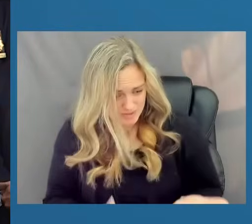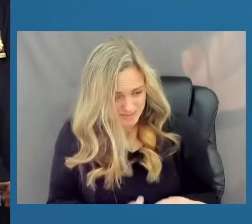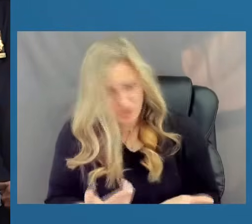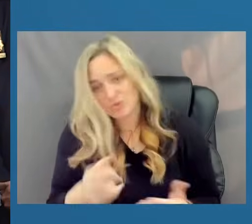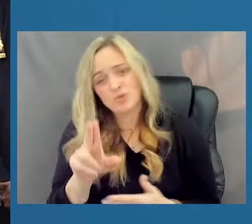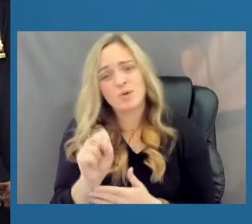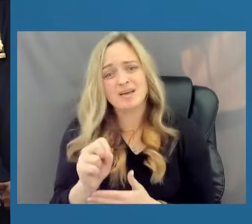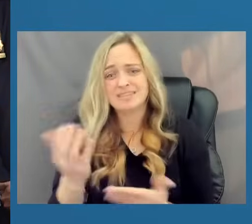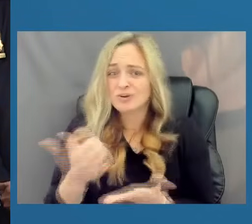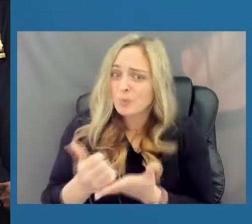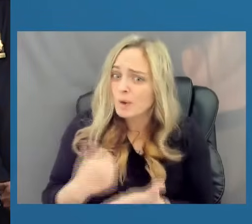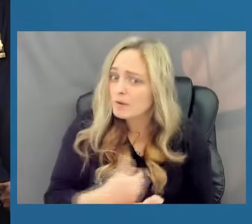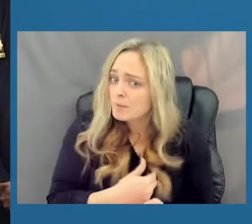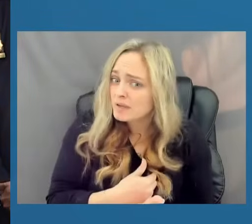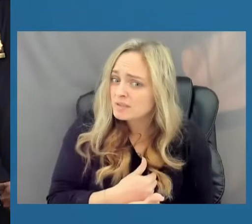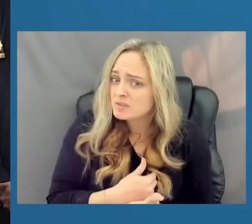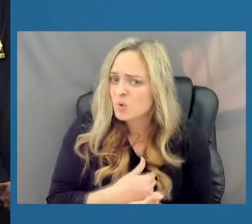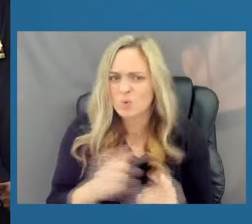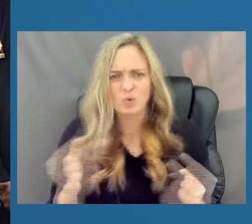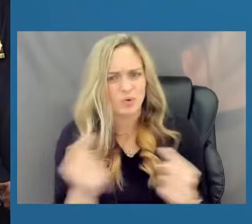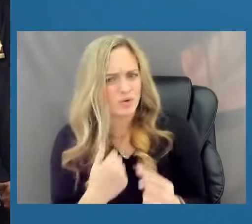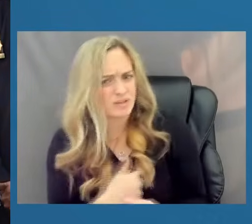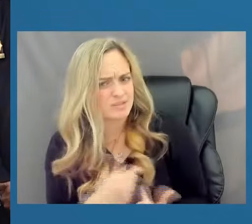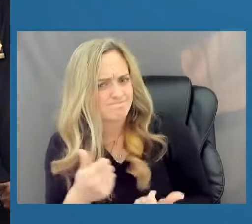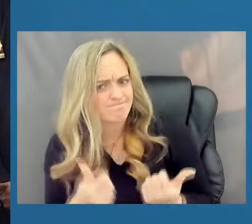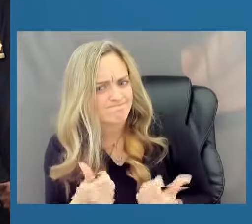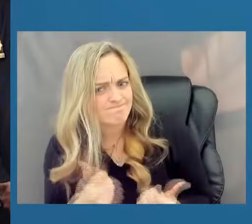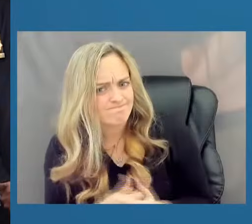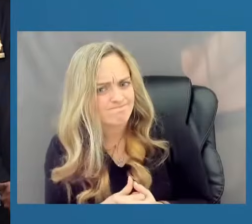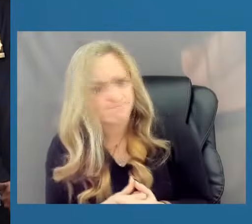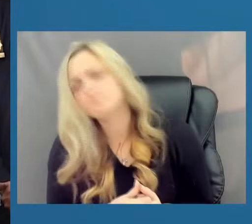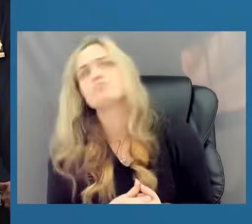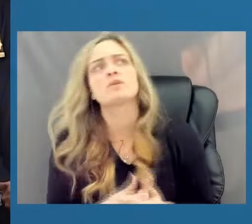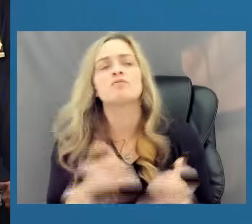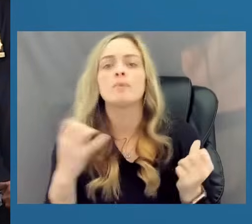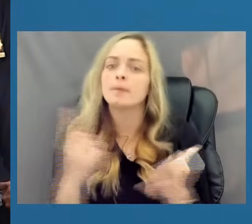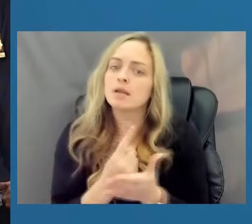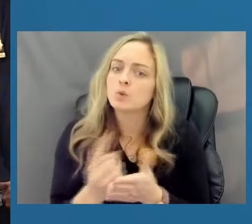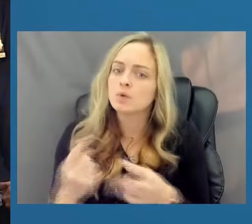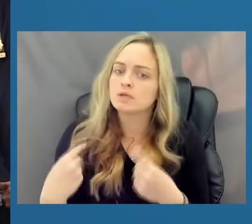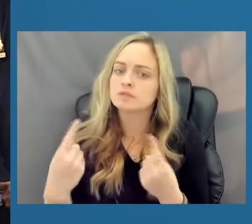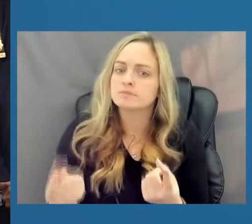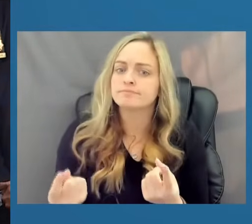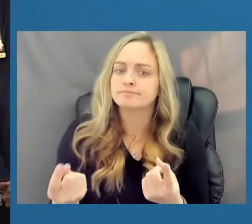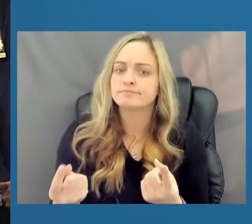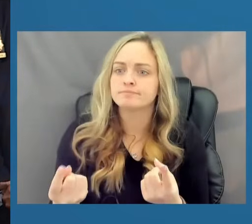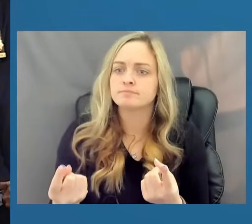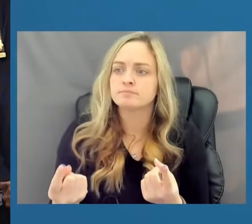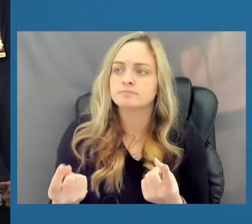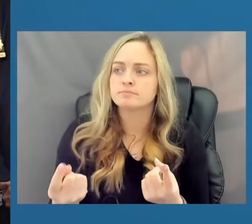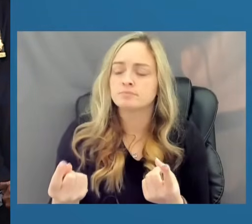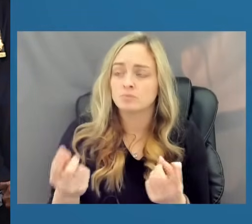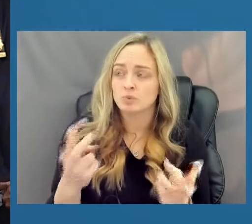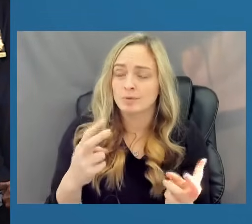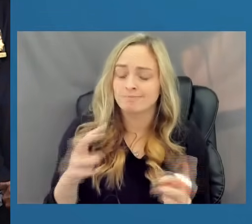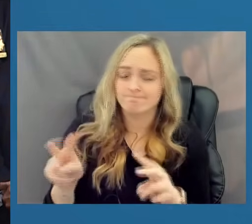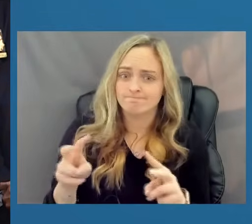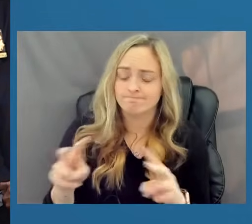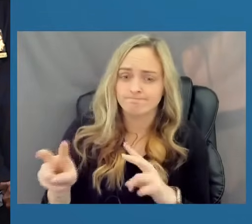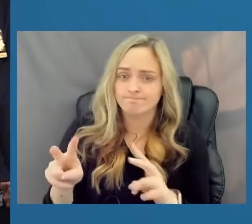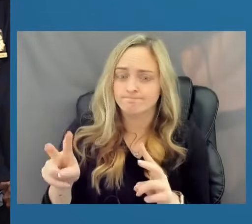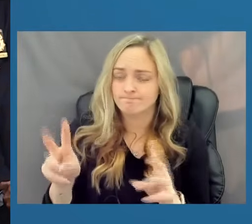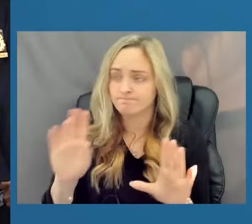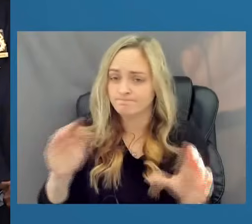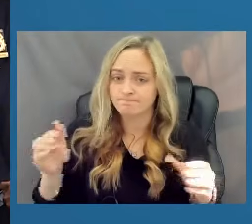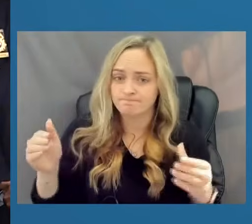them or to hurt them. And for weeks, our eyes have been turned to the horrors unfolding in the